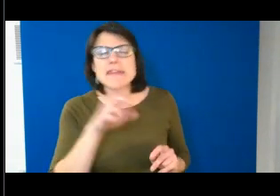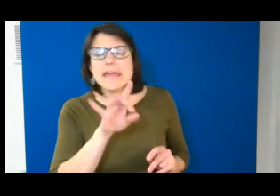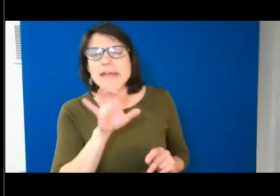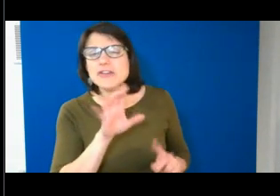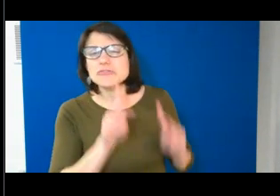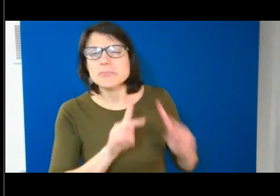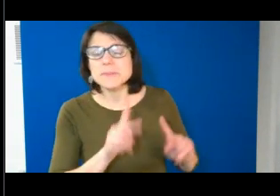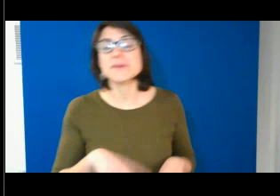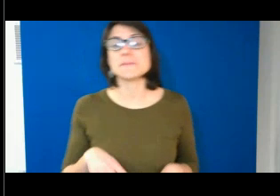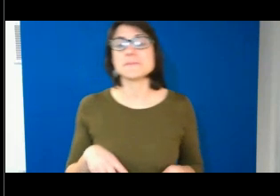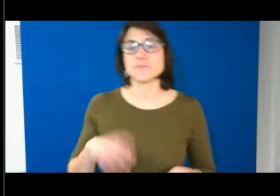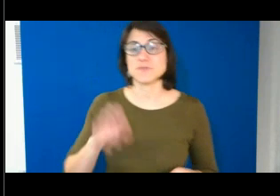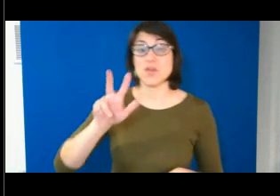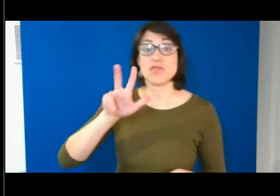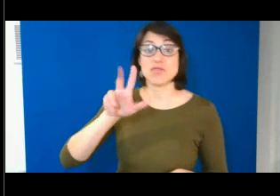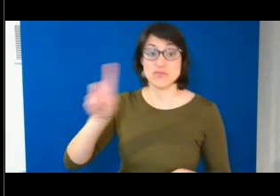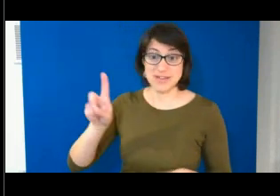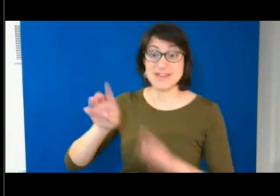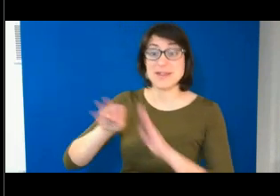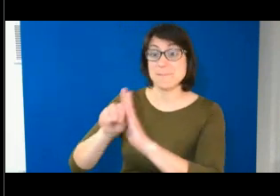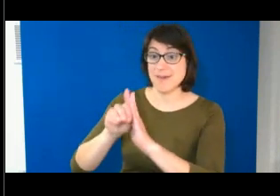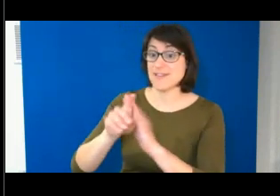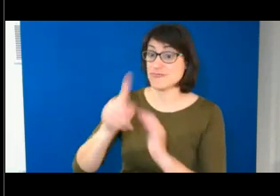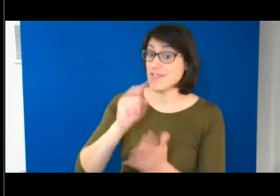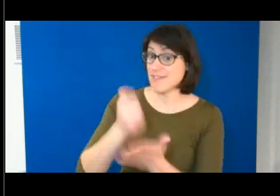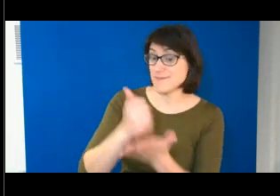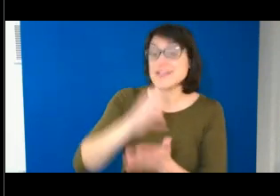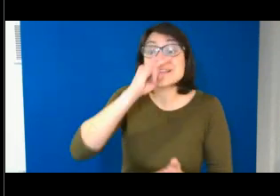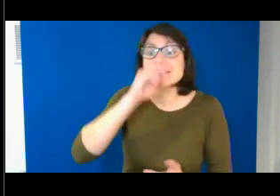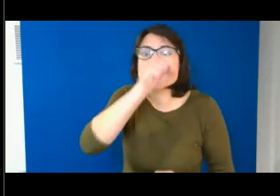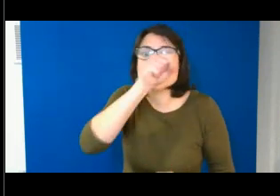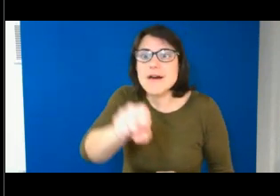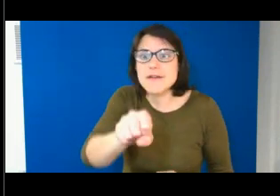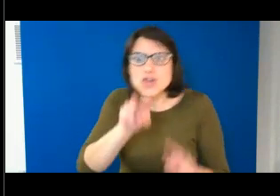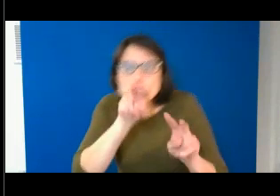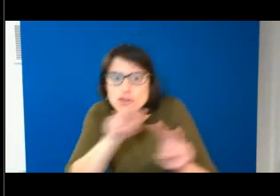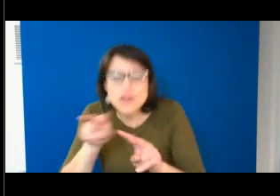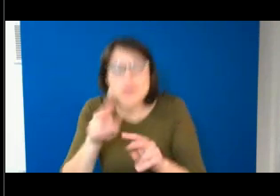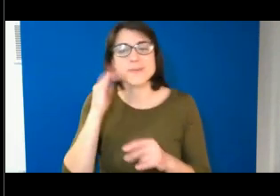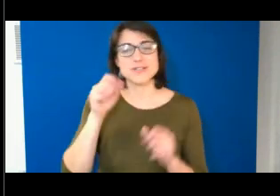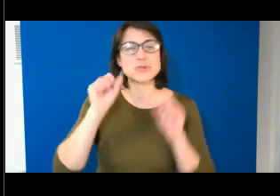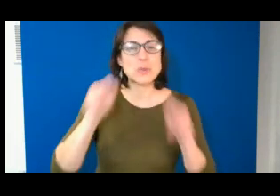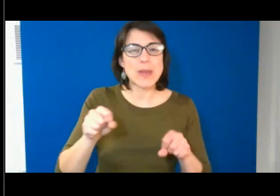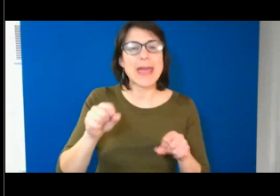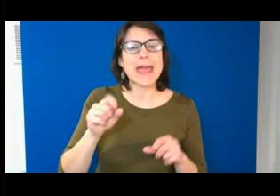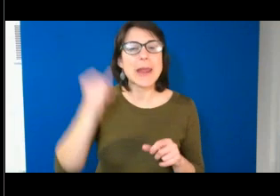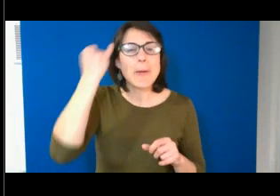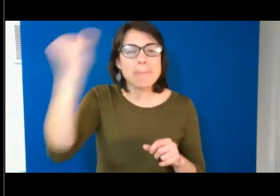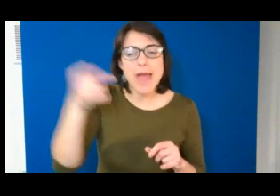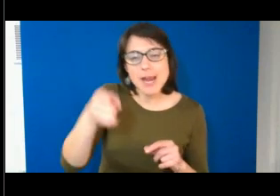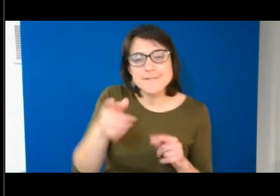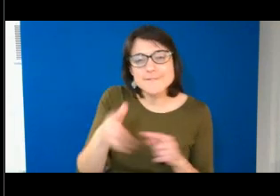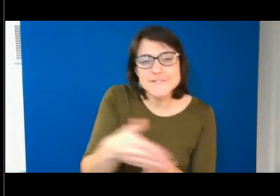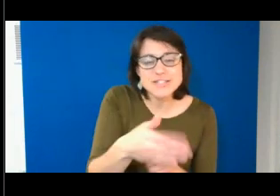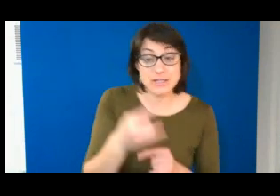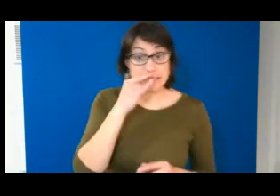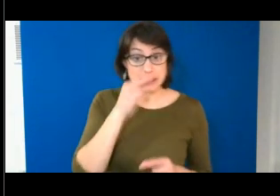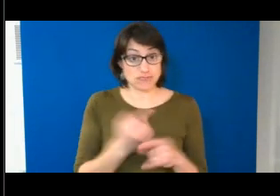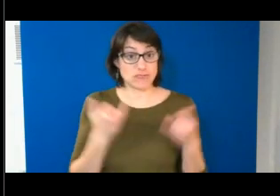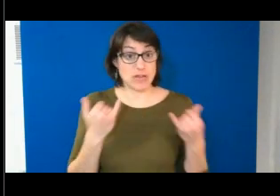really helpful, to your point. The kids loved it because you can kind of pretend it's a fish. And kids at this point are very aware of